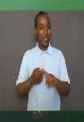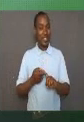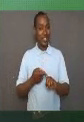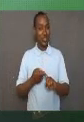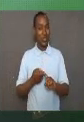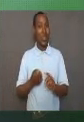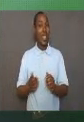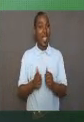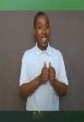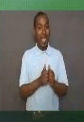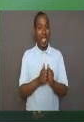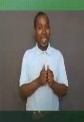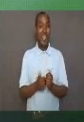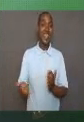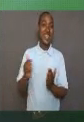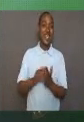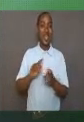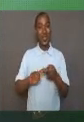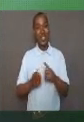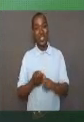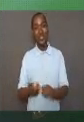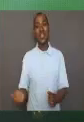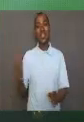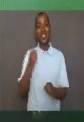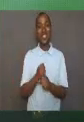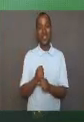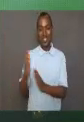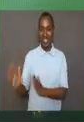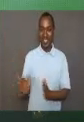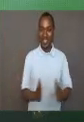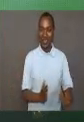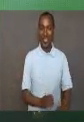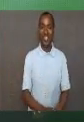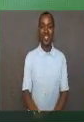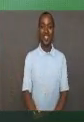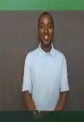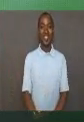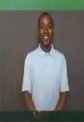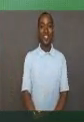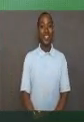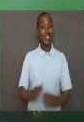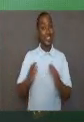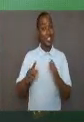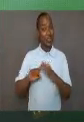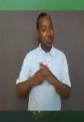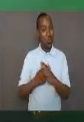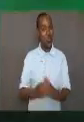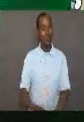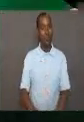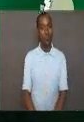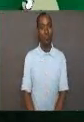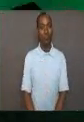do the activity again. Are you ready? You may begin.